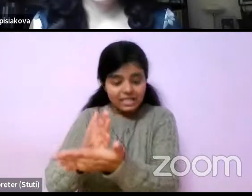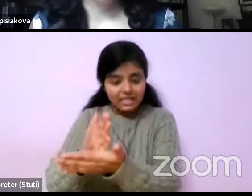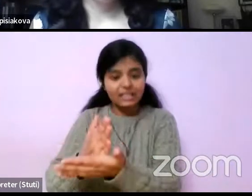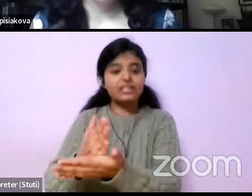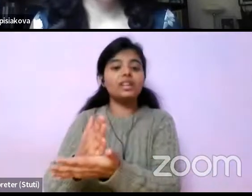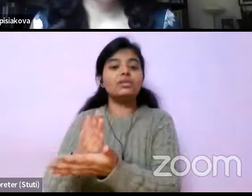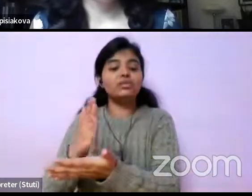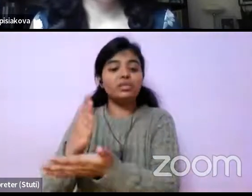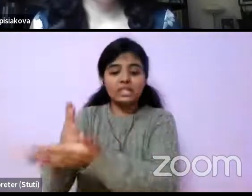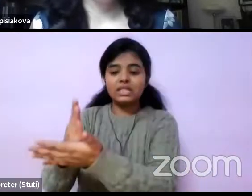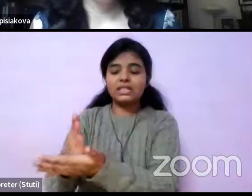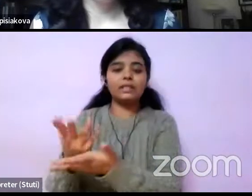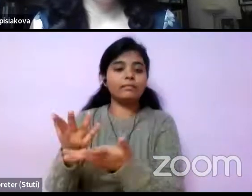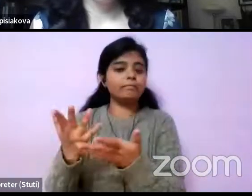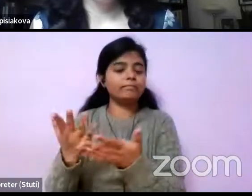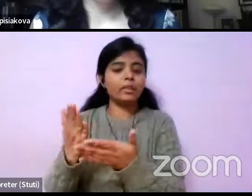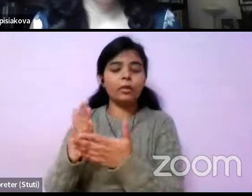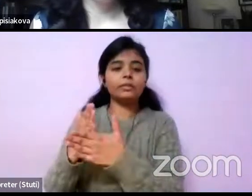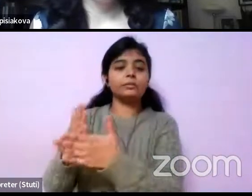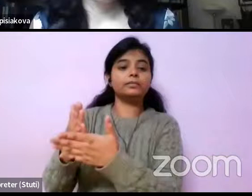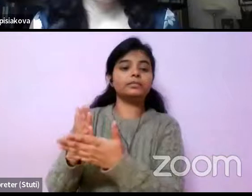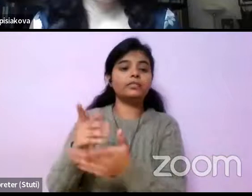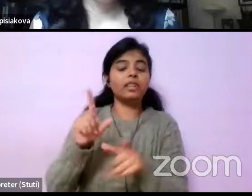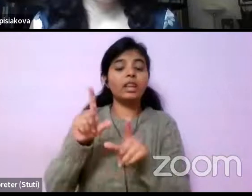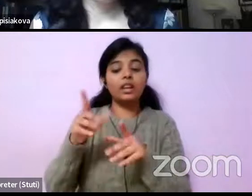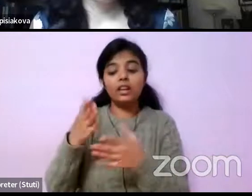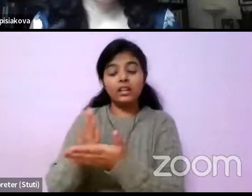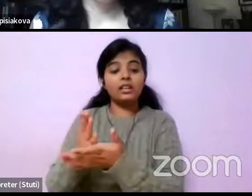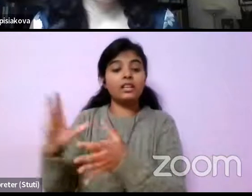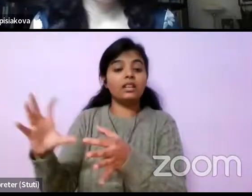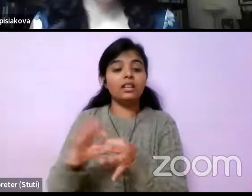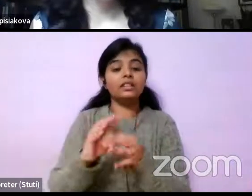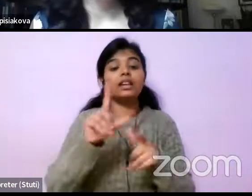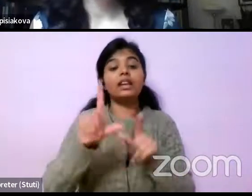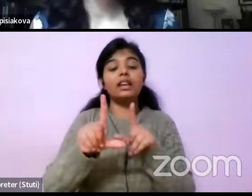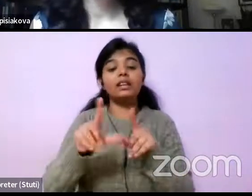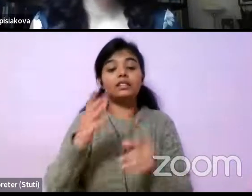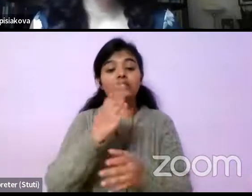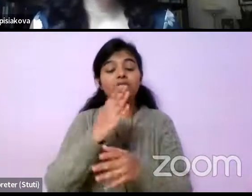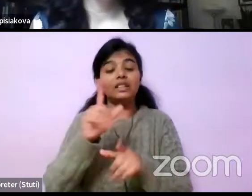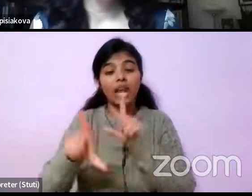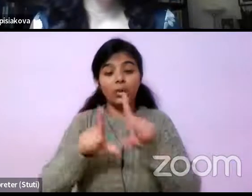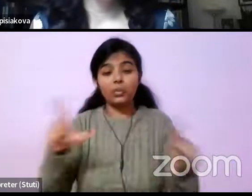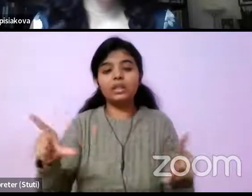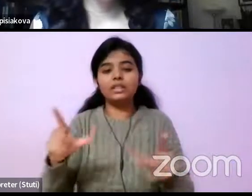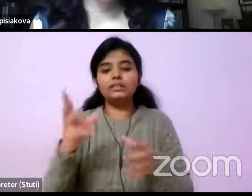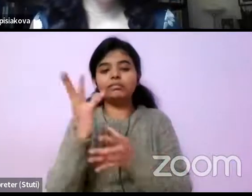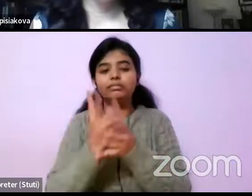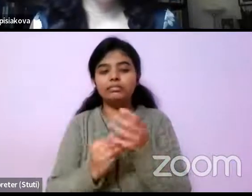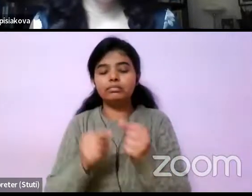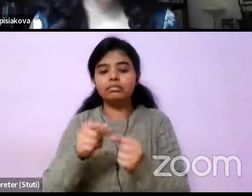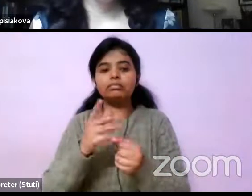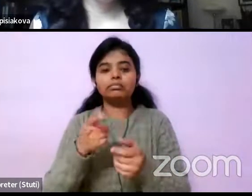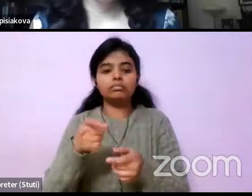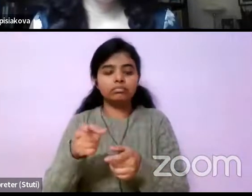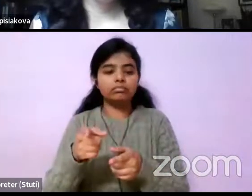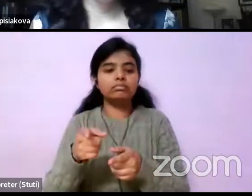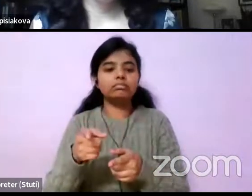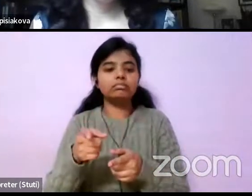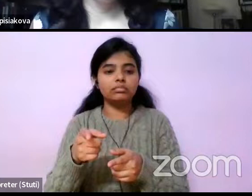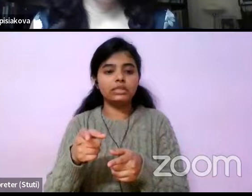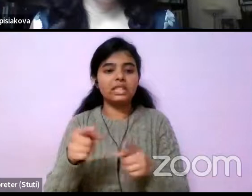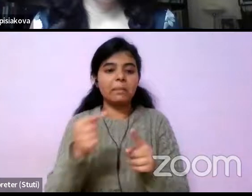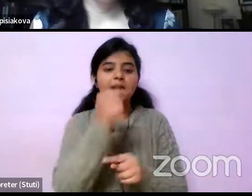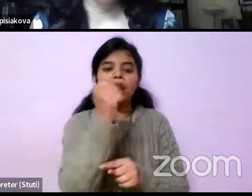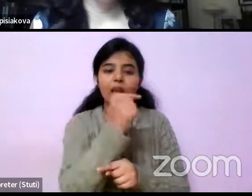resist? How do we resist language that is disabling, language that is creating, again,